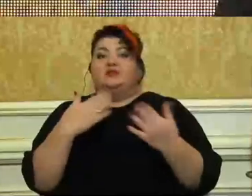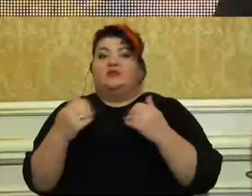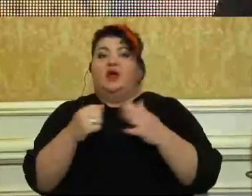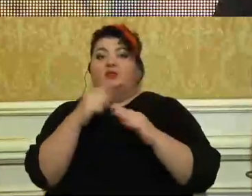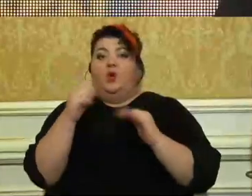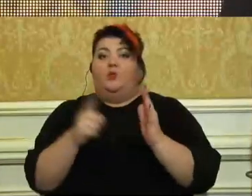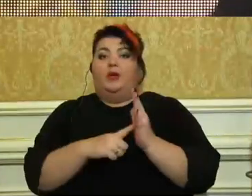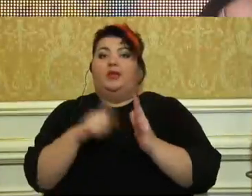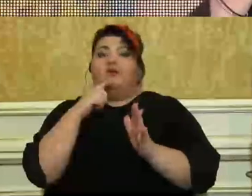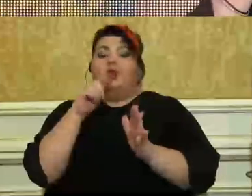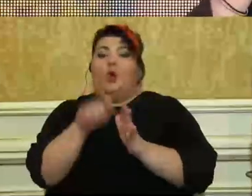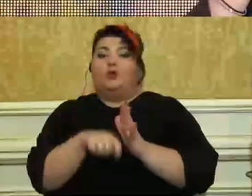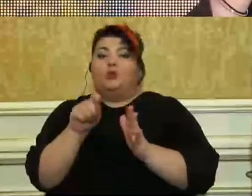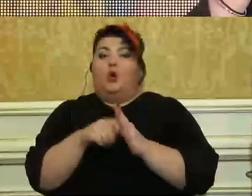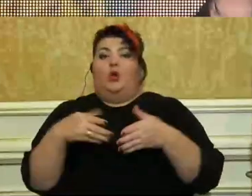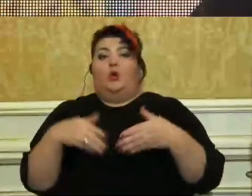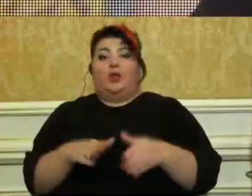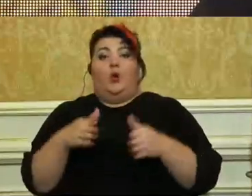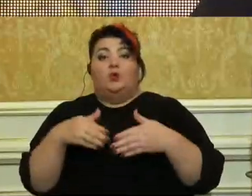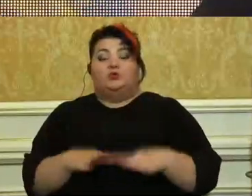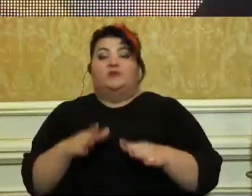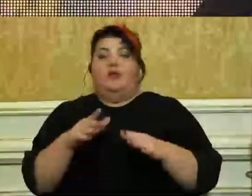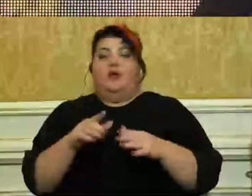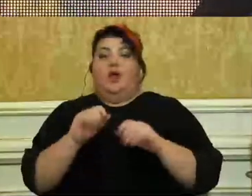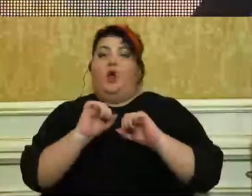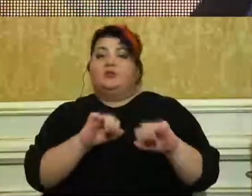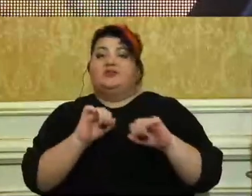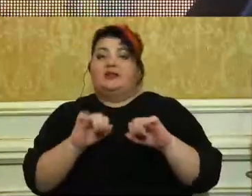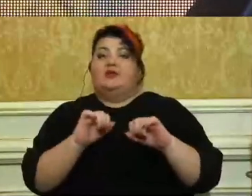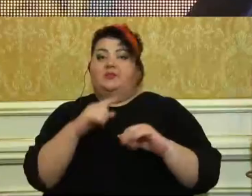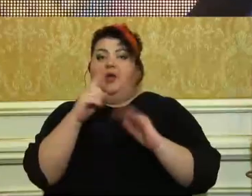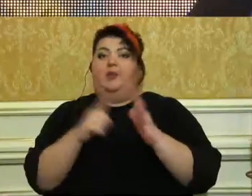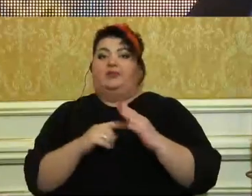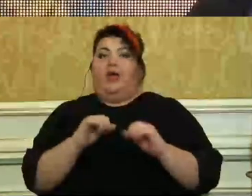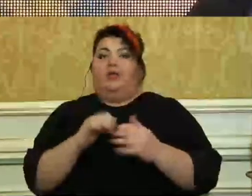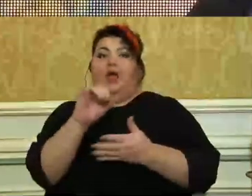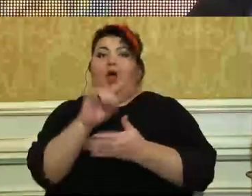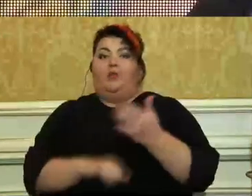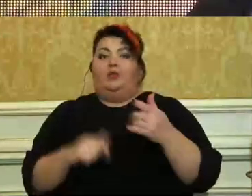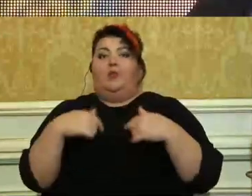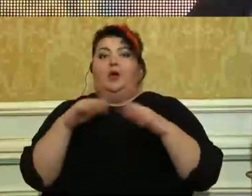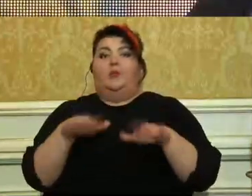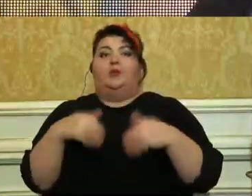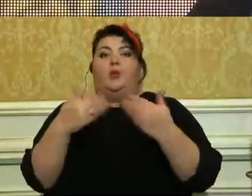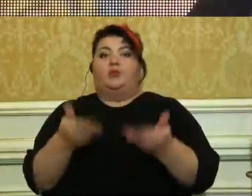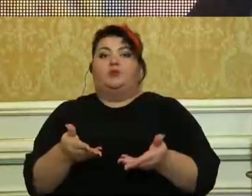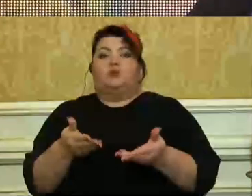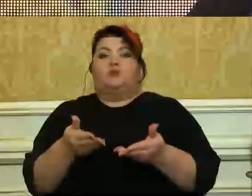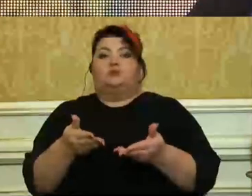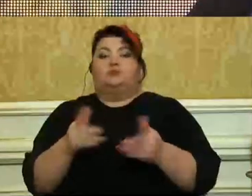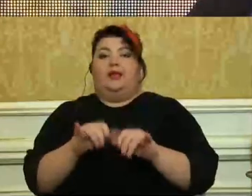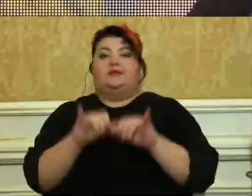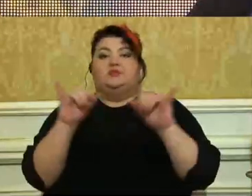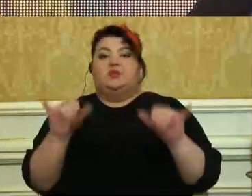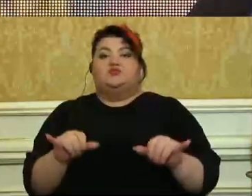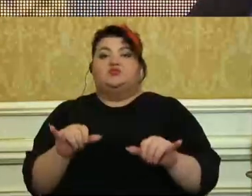against contraception, against abortion. We propose to enhance education to sentimental